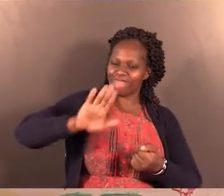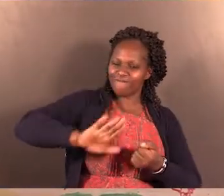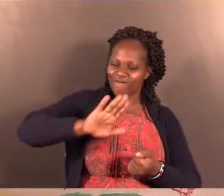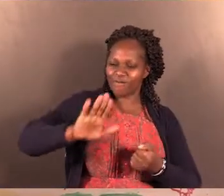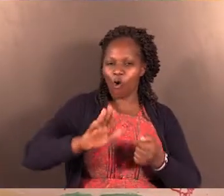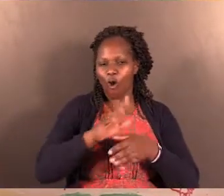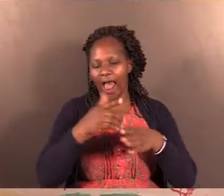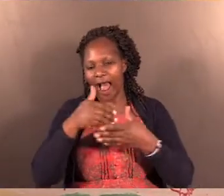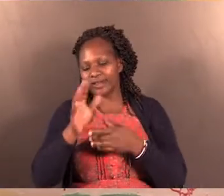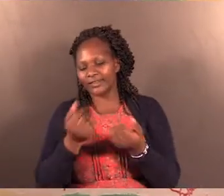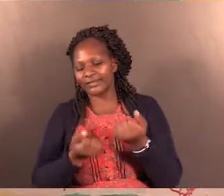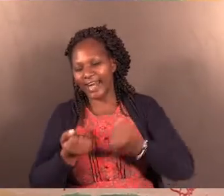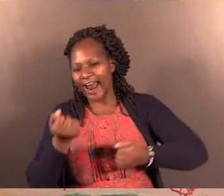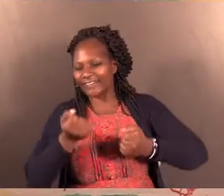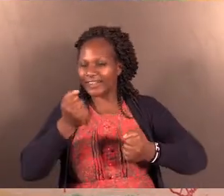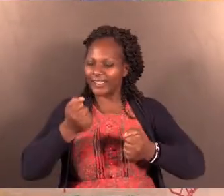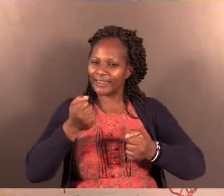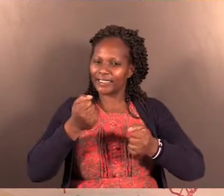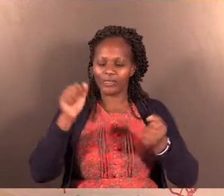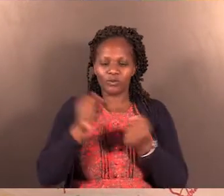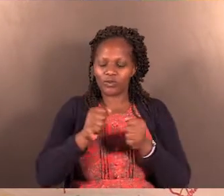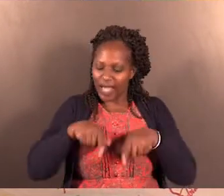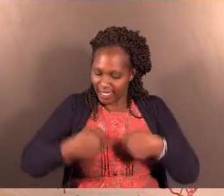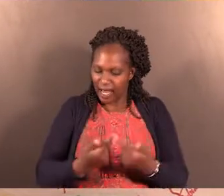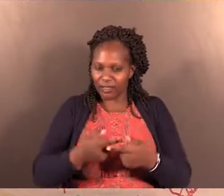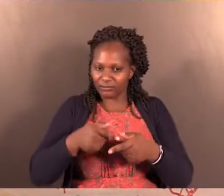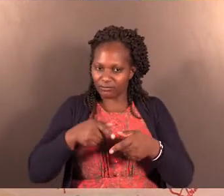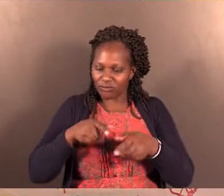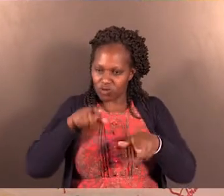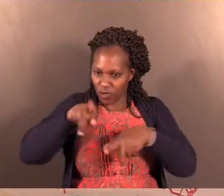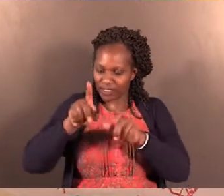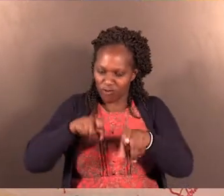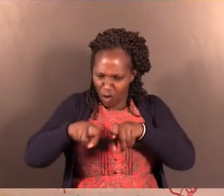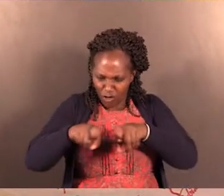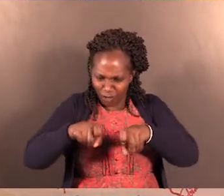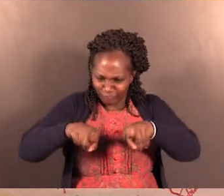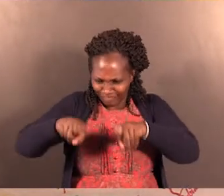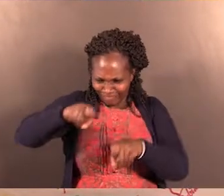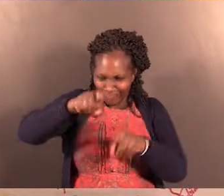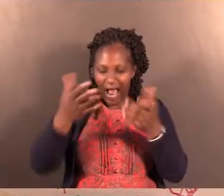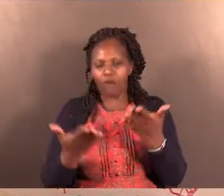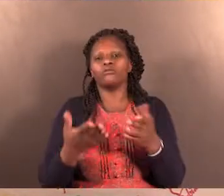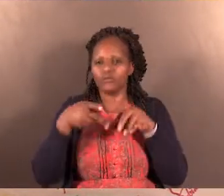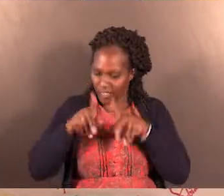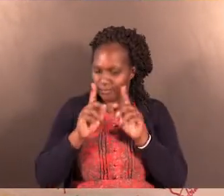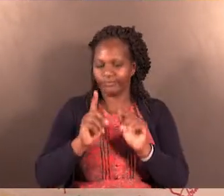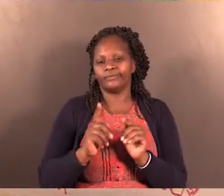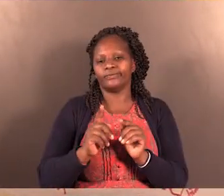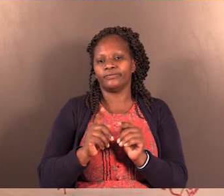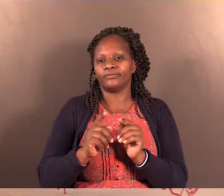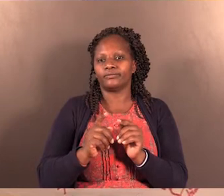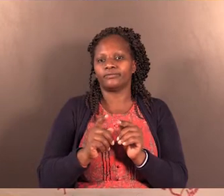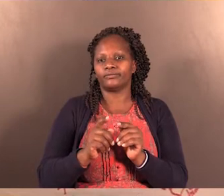to church or when you go to church and you go somewhere, the car cannot drive itself, so it has to be controlled by someone.